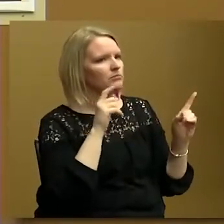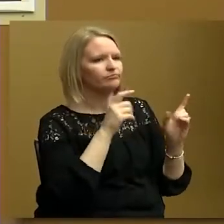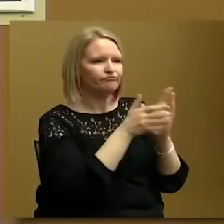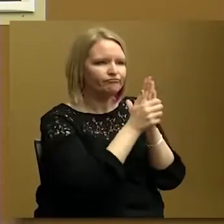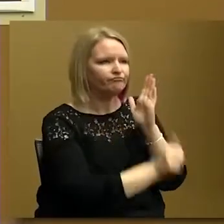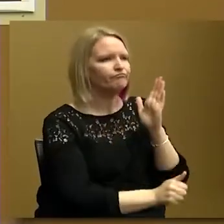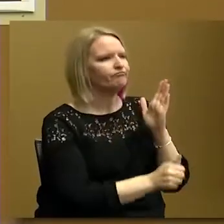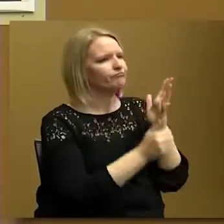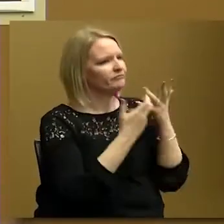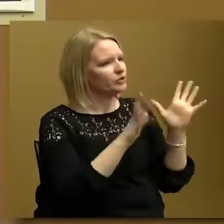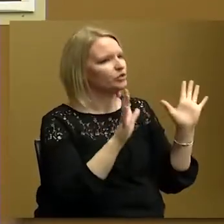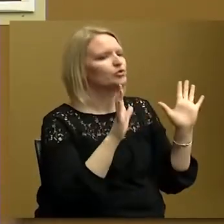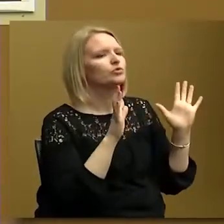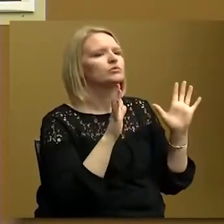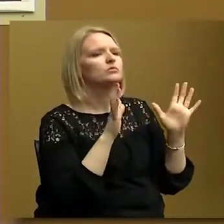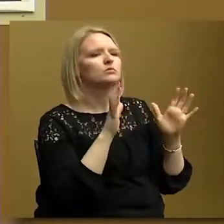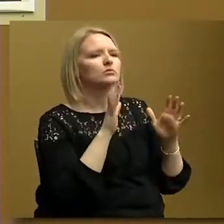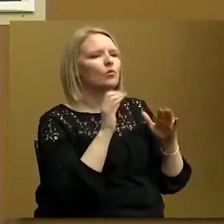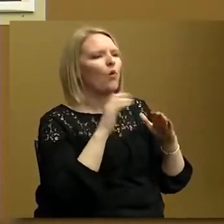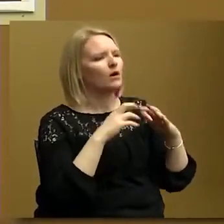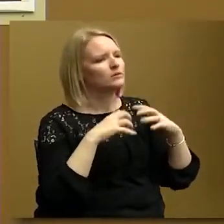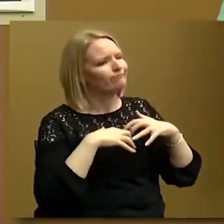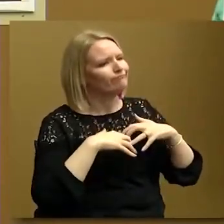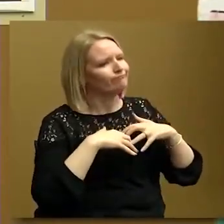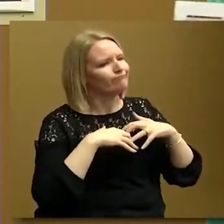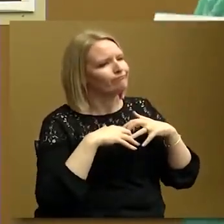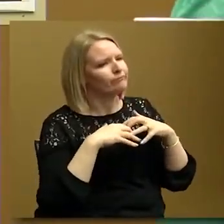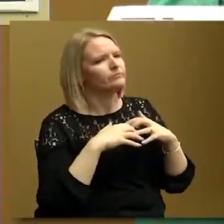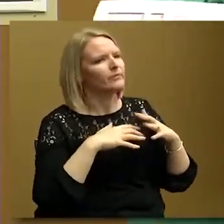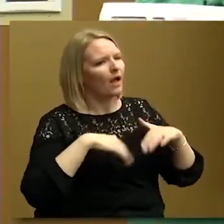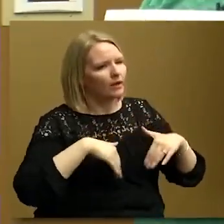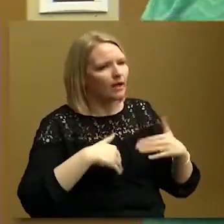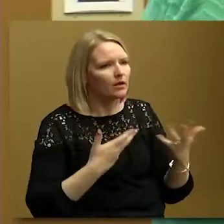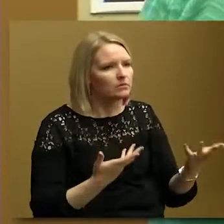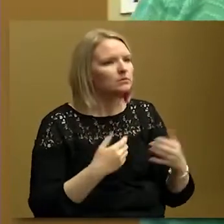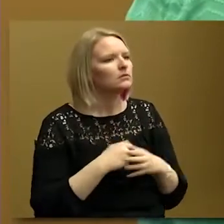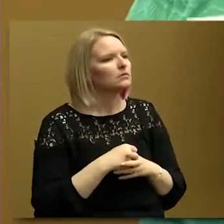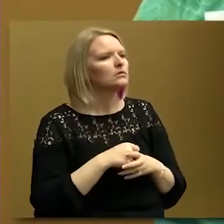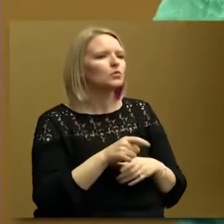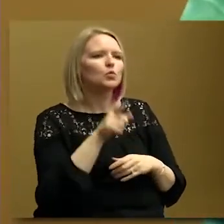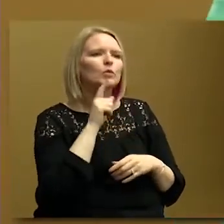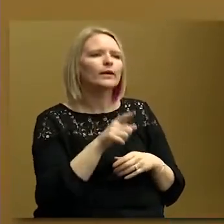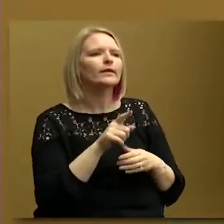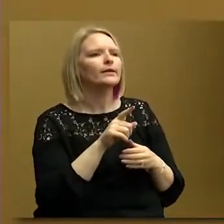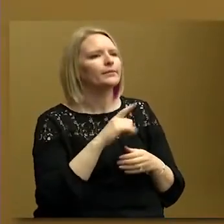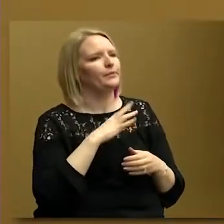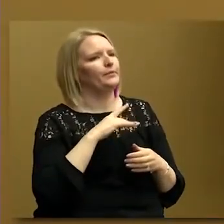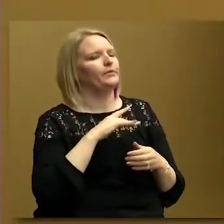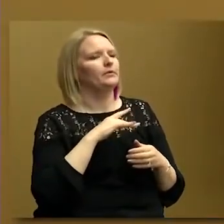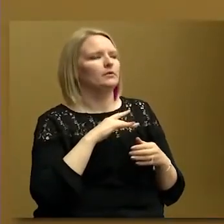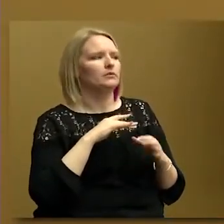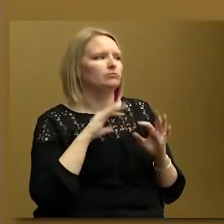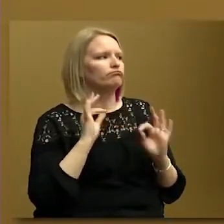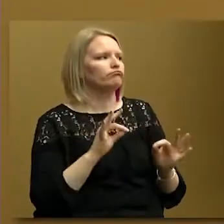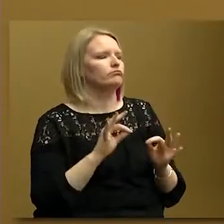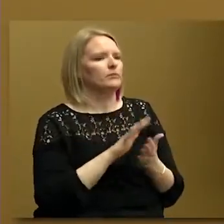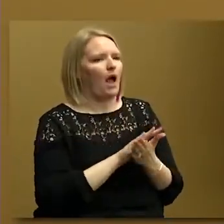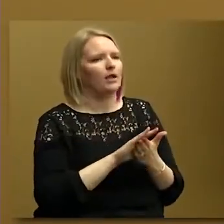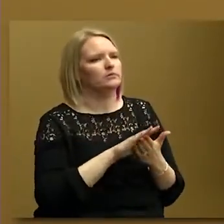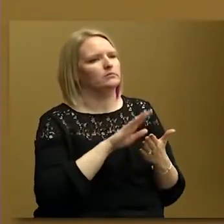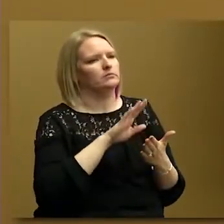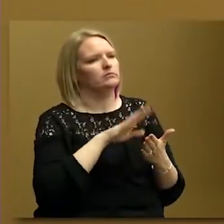it? Is it emerging? Those kind of things. So it's really a pretty instrument in that respect